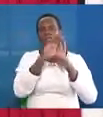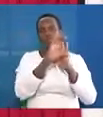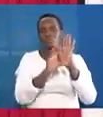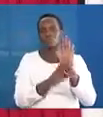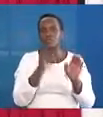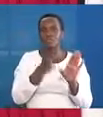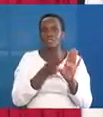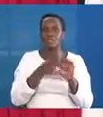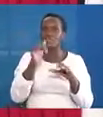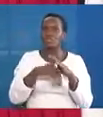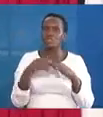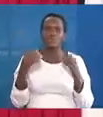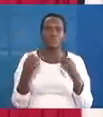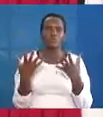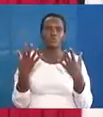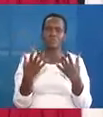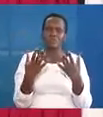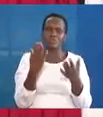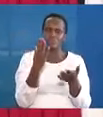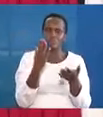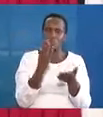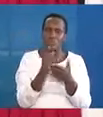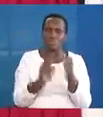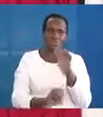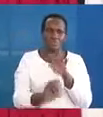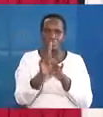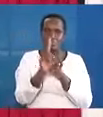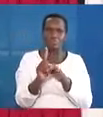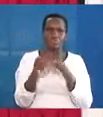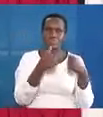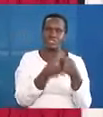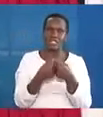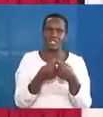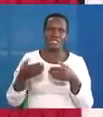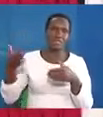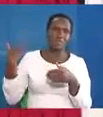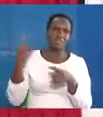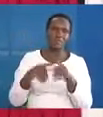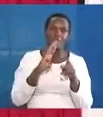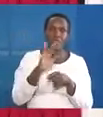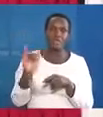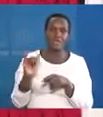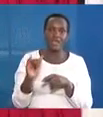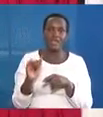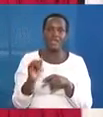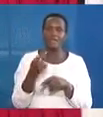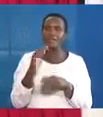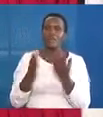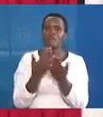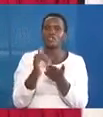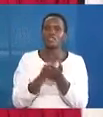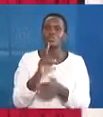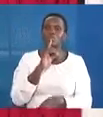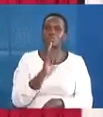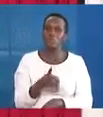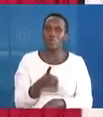numerous challenges in the past. The BBI proposals will ensure greater public participation